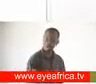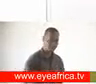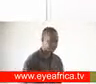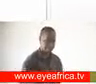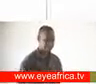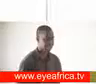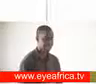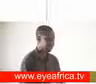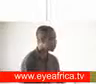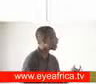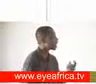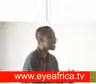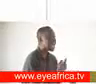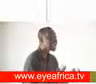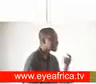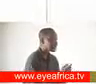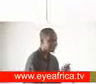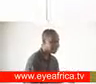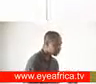expect any reply.